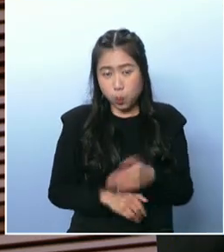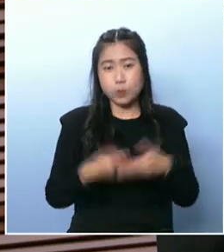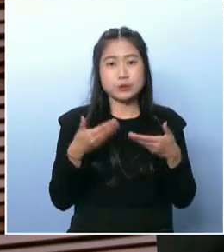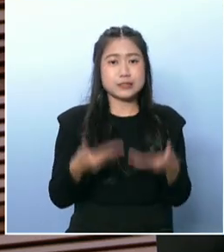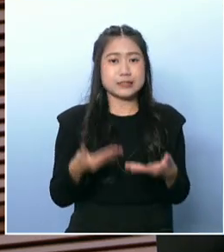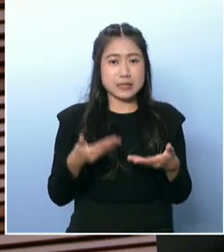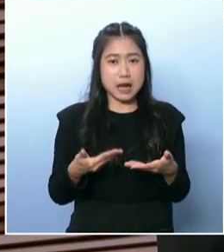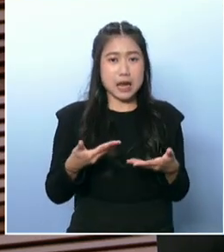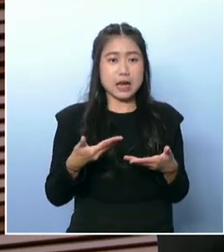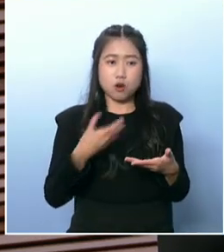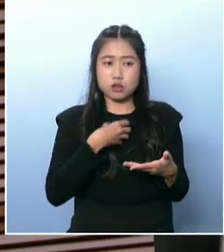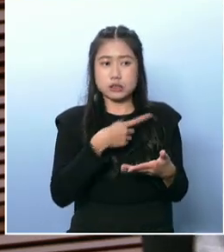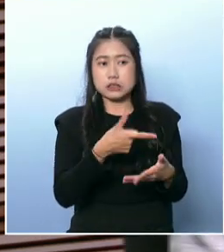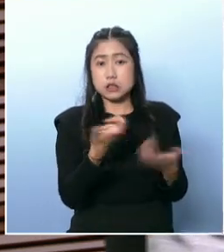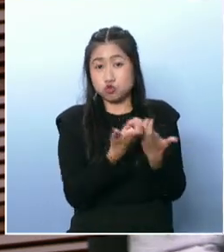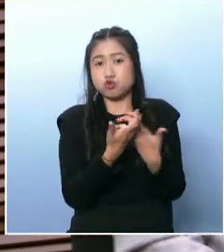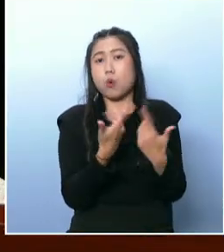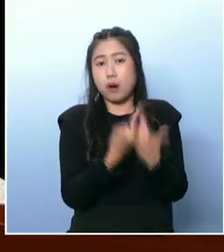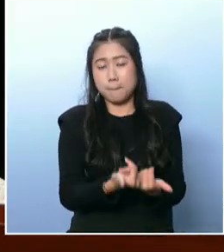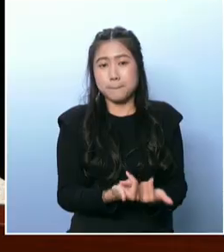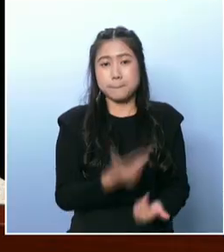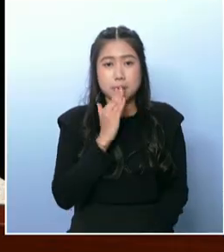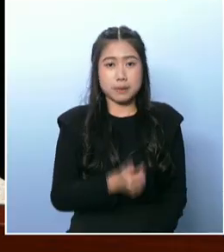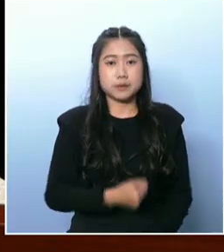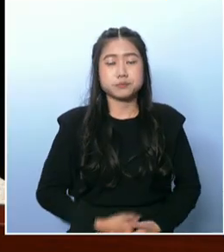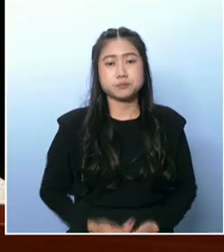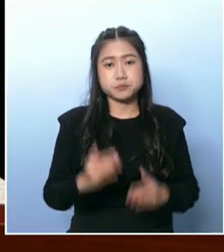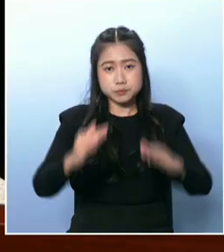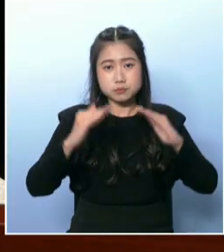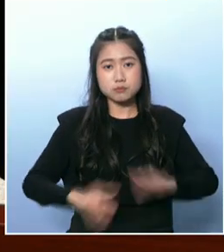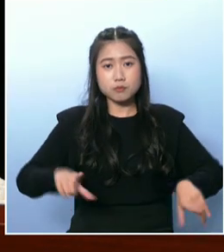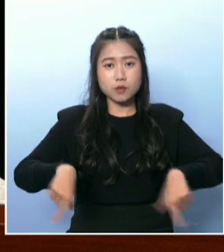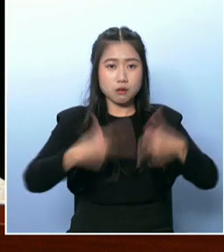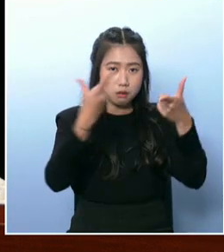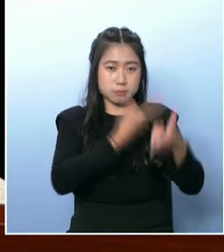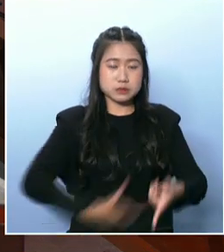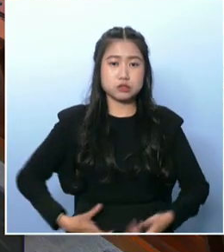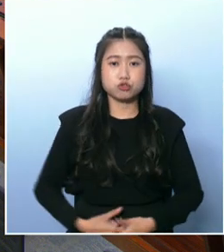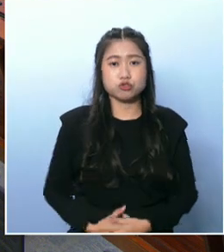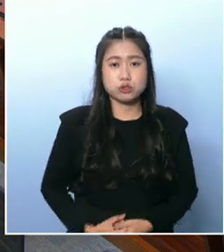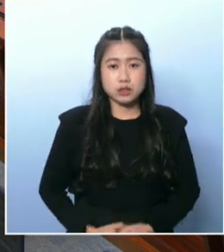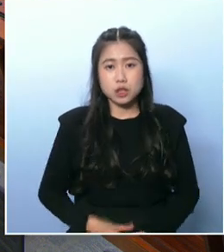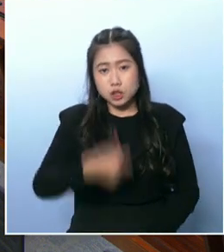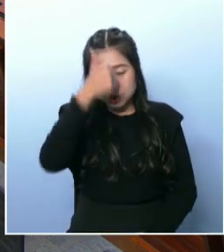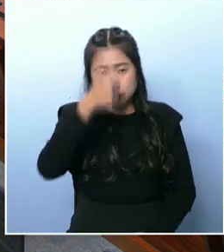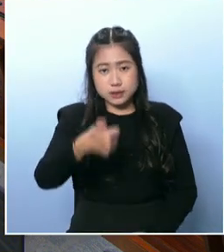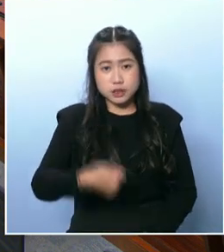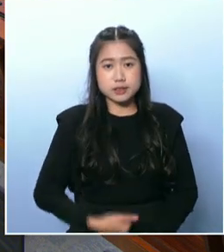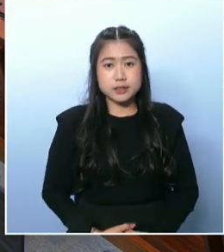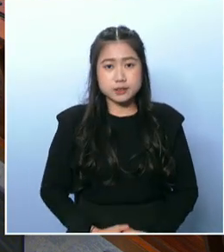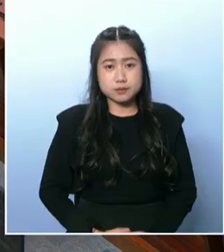other sectors will think about it. We think that the current arrangement is suitable. Next, Mr. Andrew Lam.